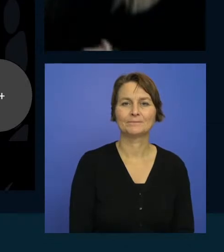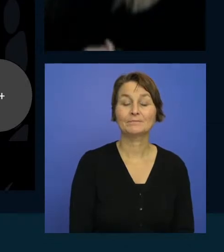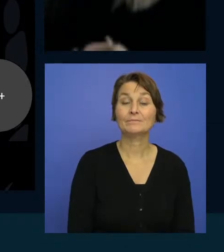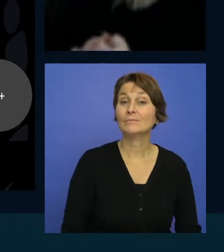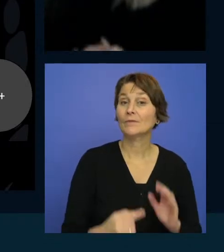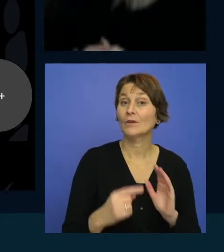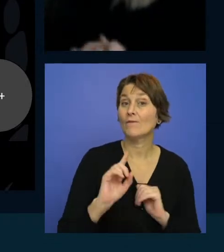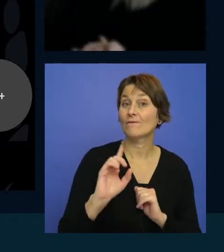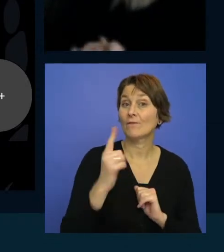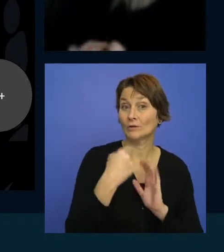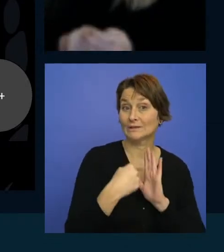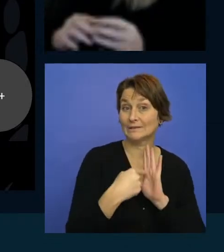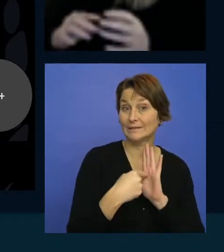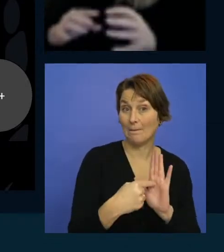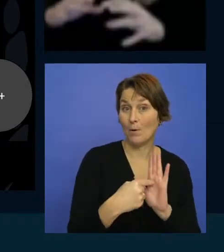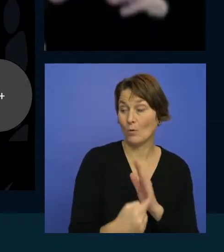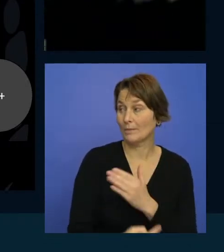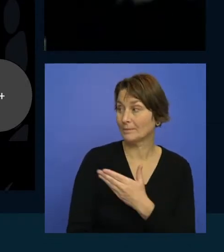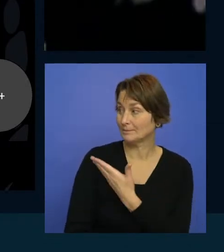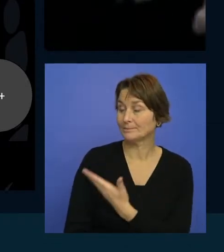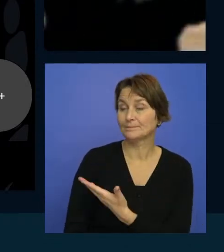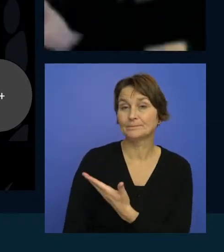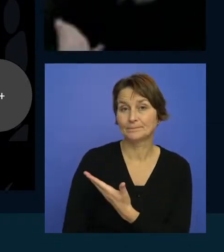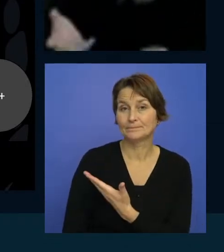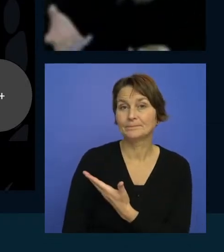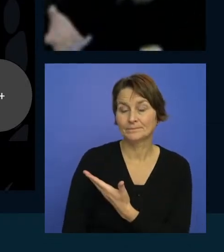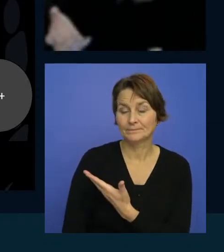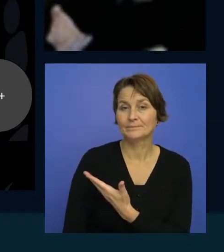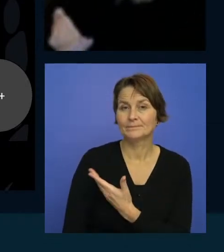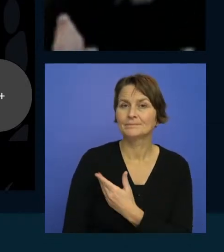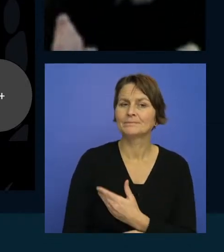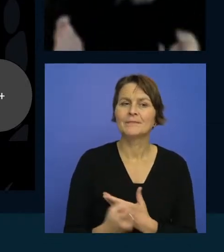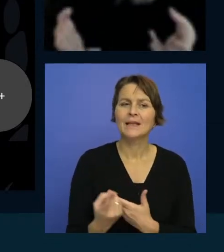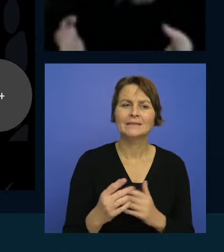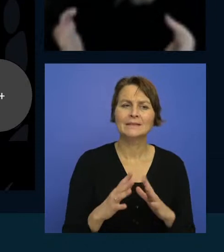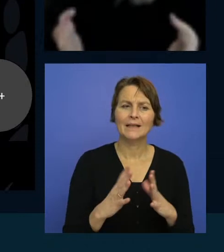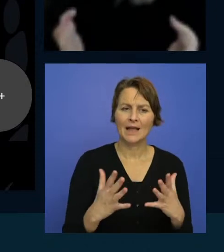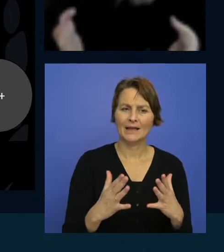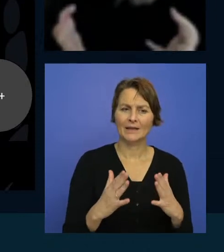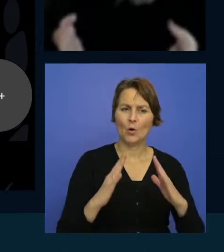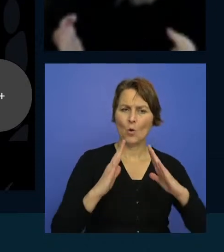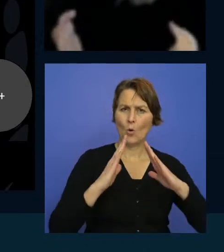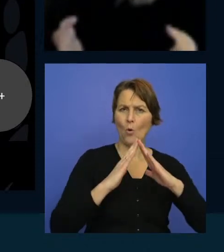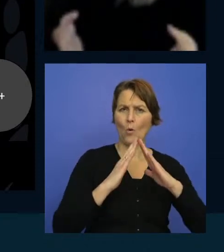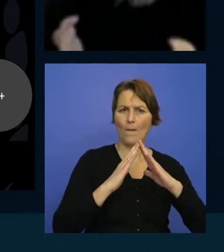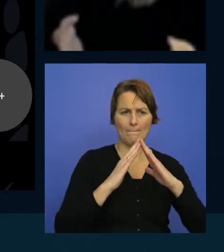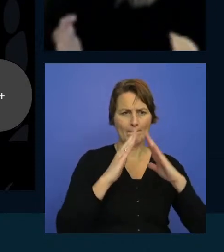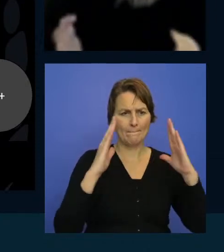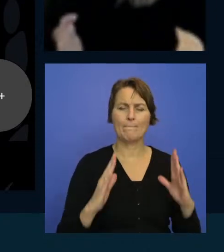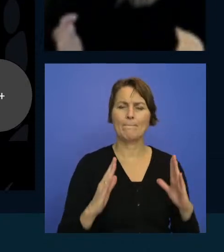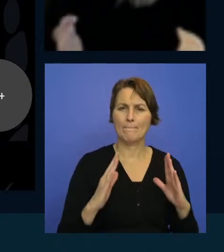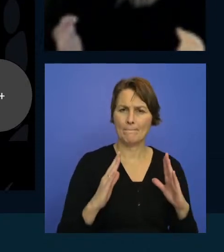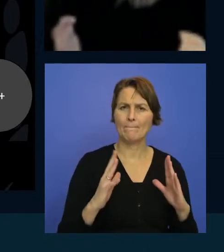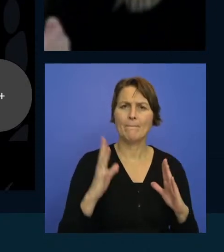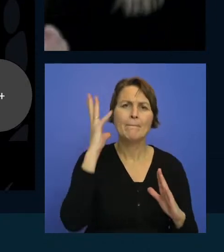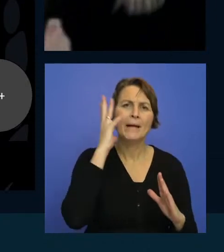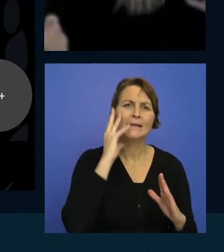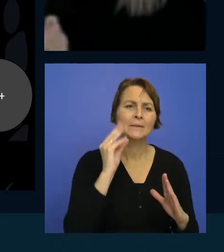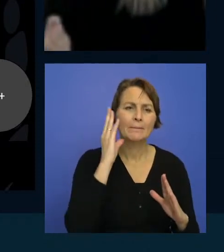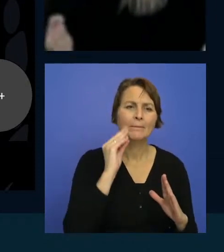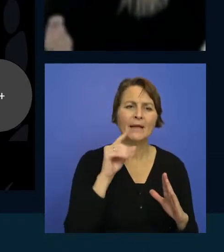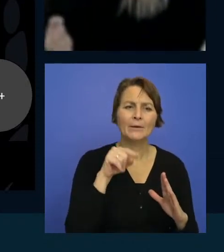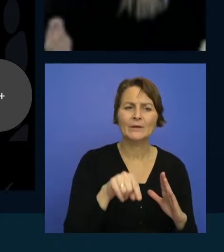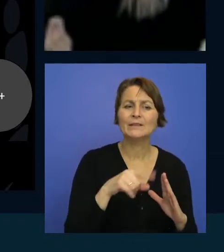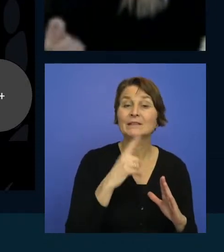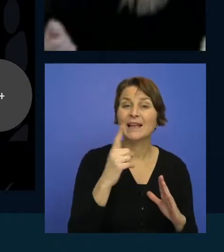you today is about the home experience and the new Power BI app for Teams. You probably